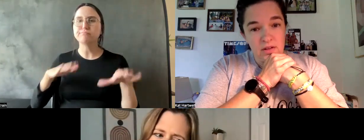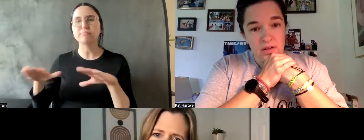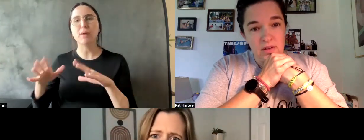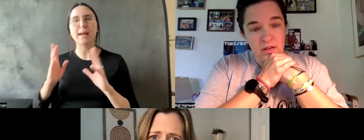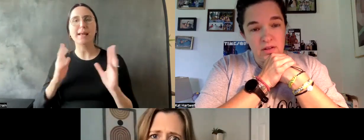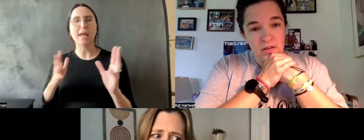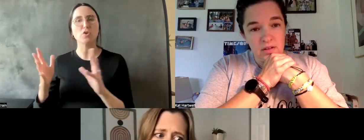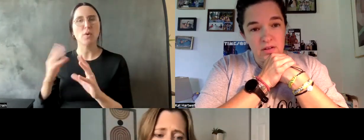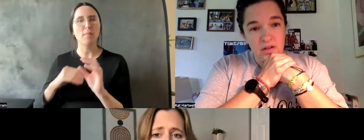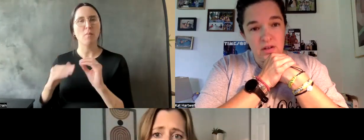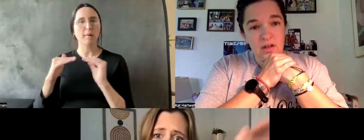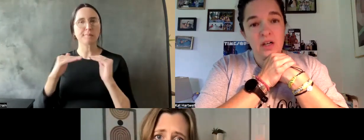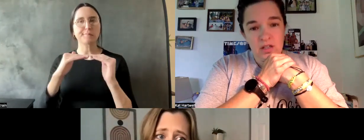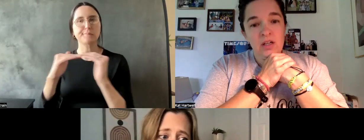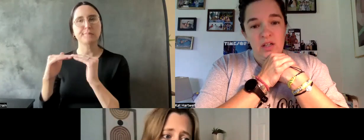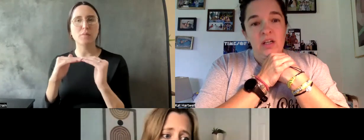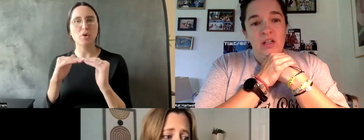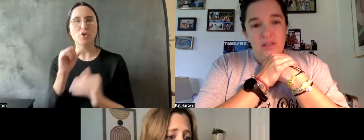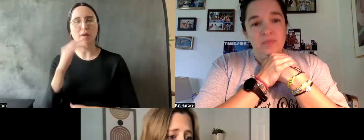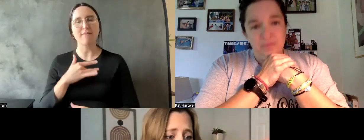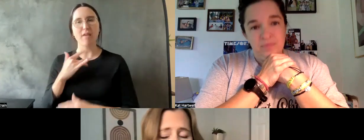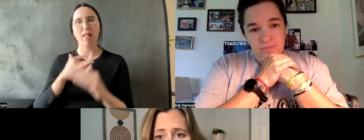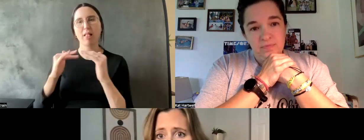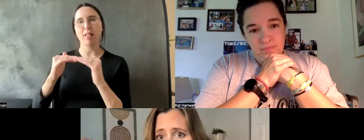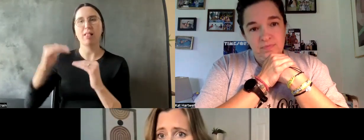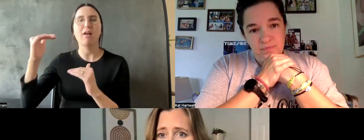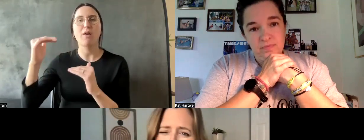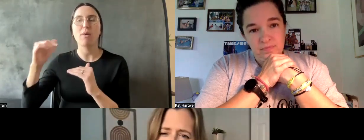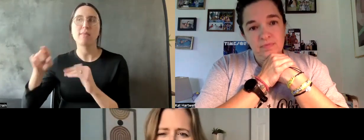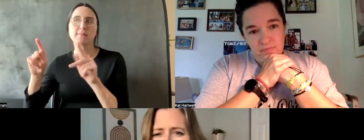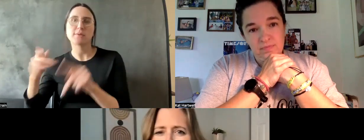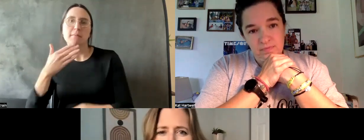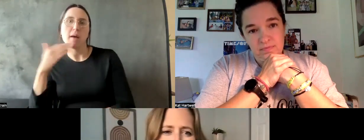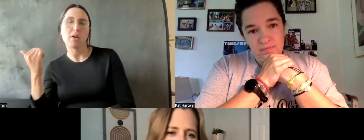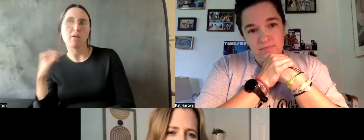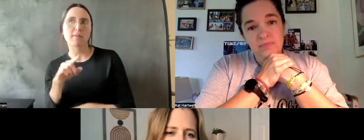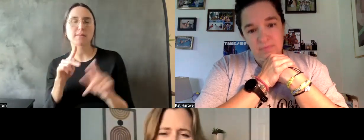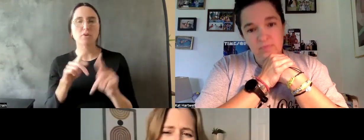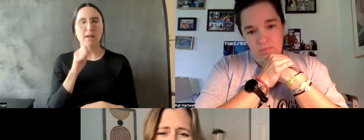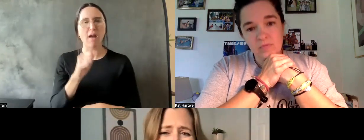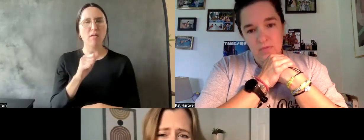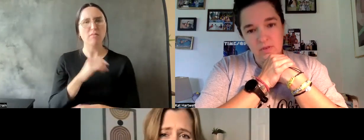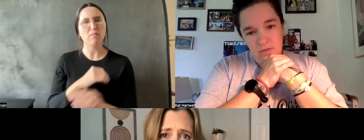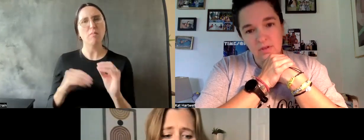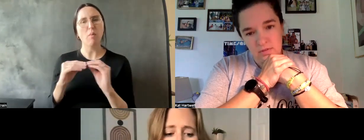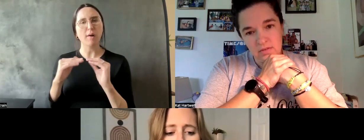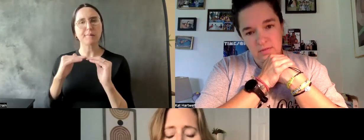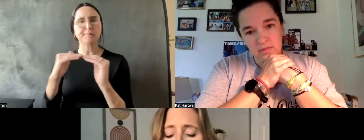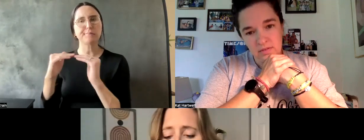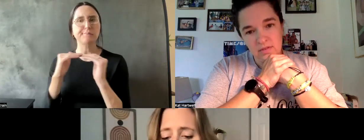the same level. There isn't like, oh, this person's better than this person and this, you know what I mean? You kind of just feel, it just feels